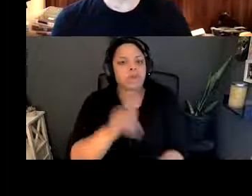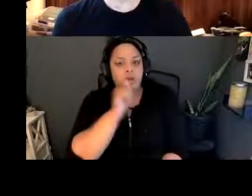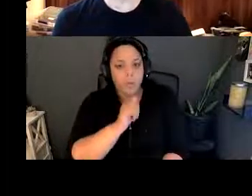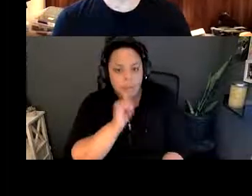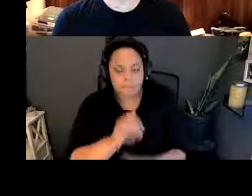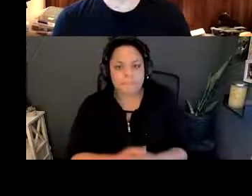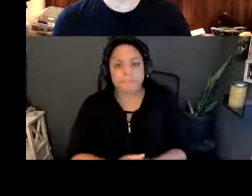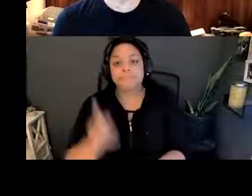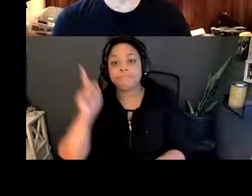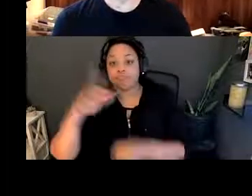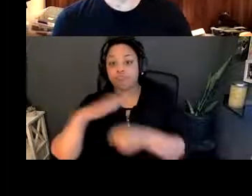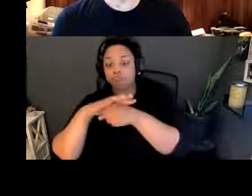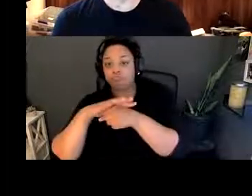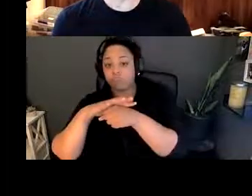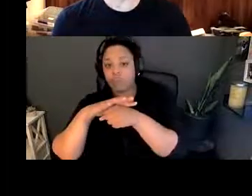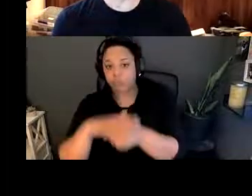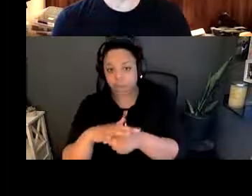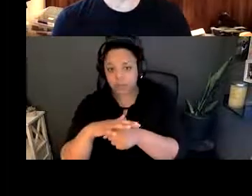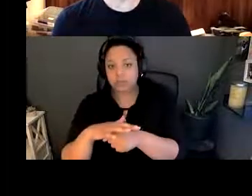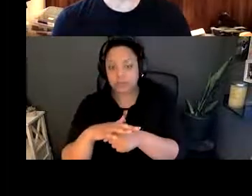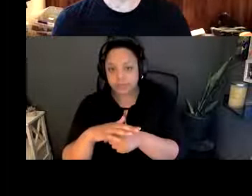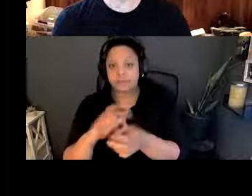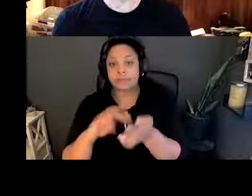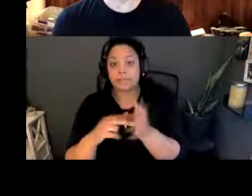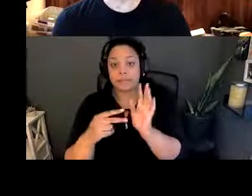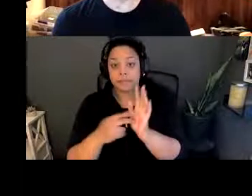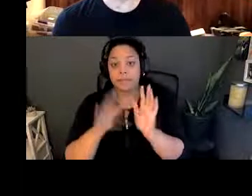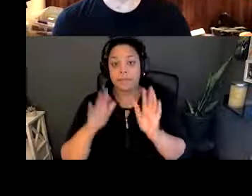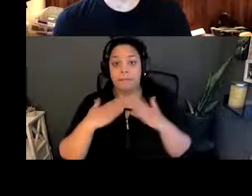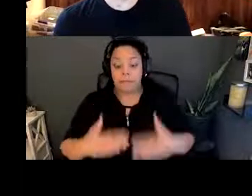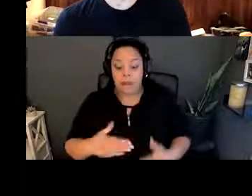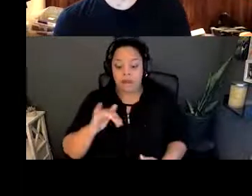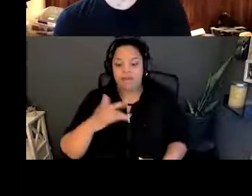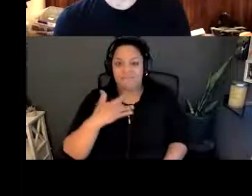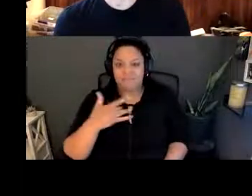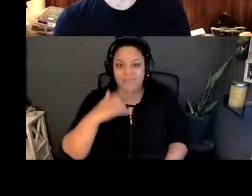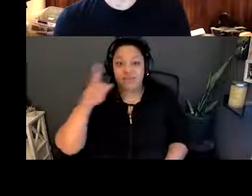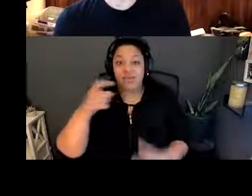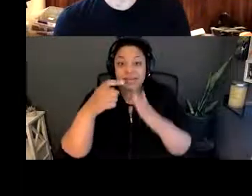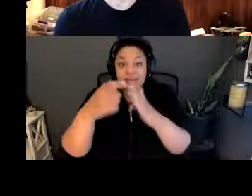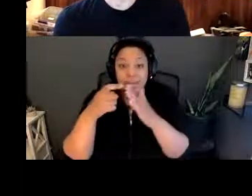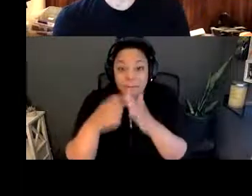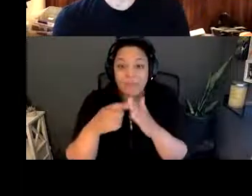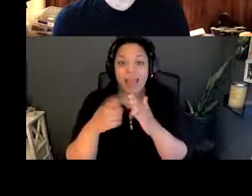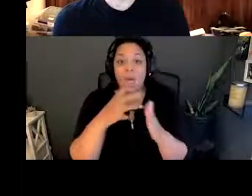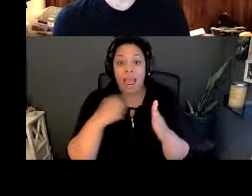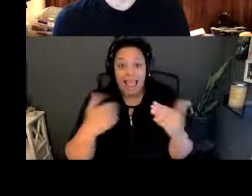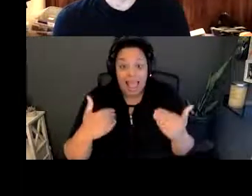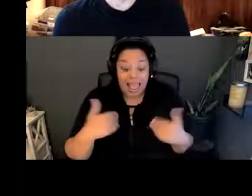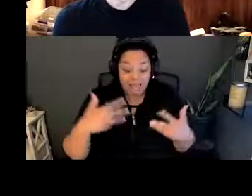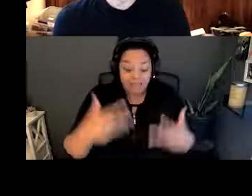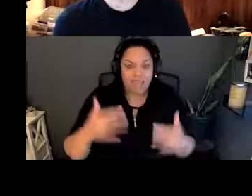Stress is the perception that my demands exceed the resources that I have, right? That's